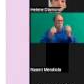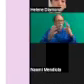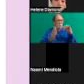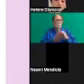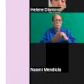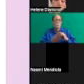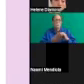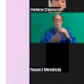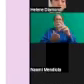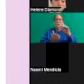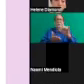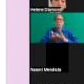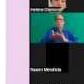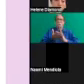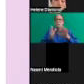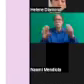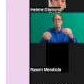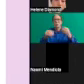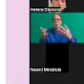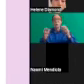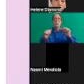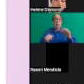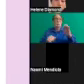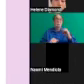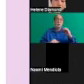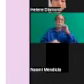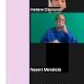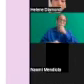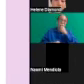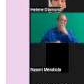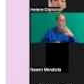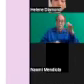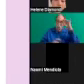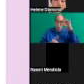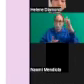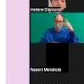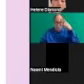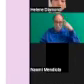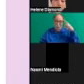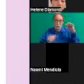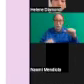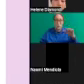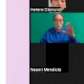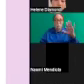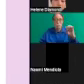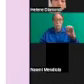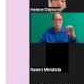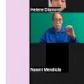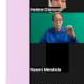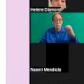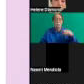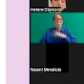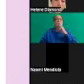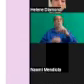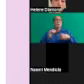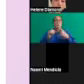we prescribe can be painful, can be traumatic, right? And again, we talk about isolation that feeds into depression